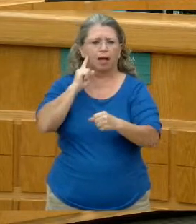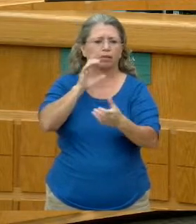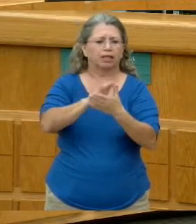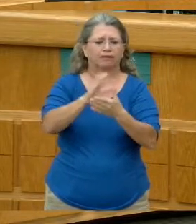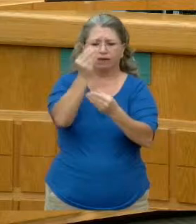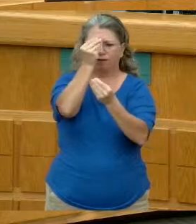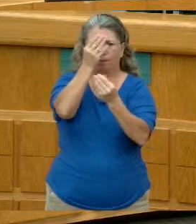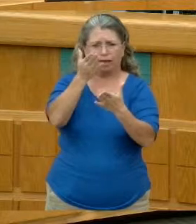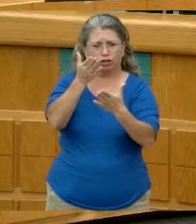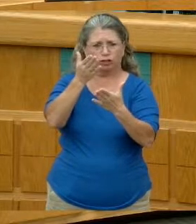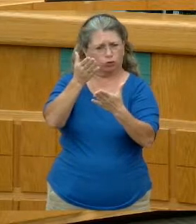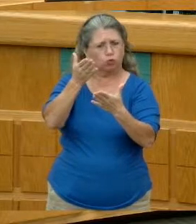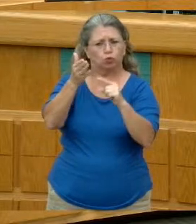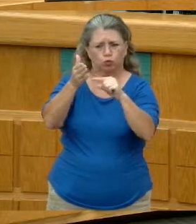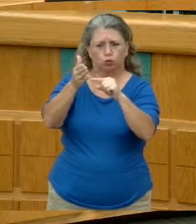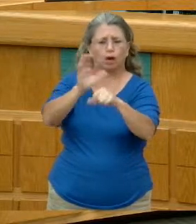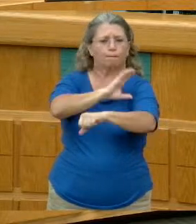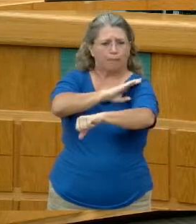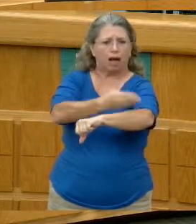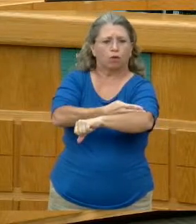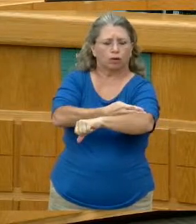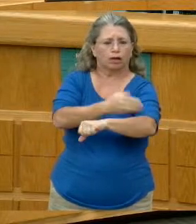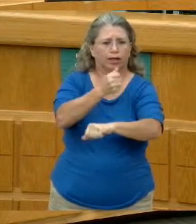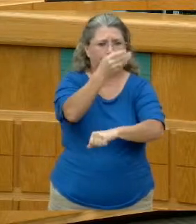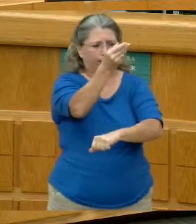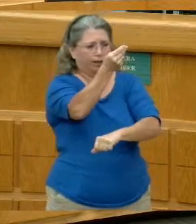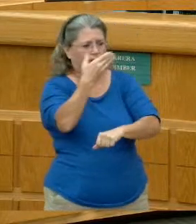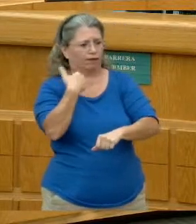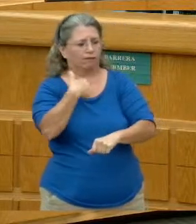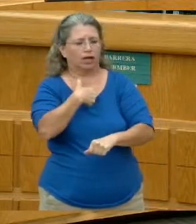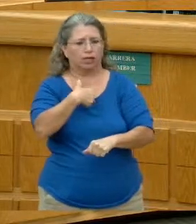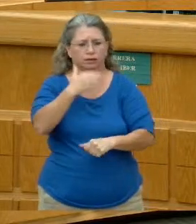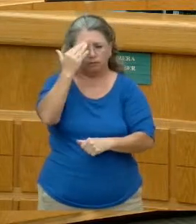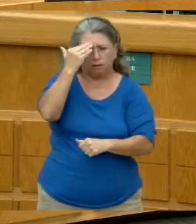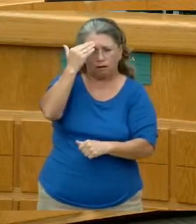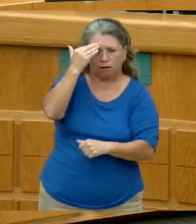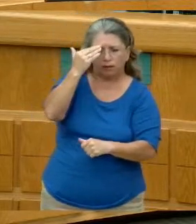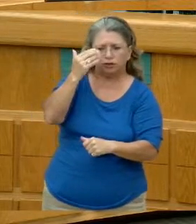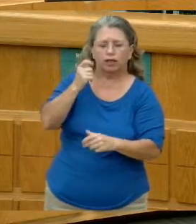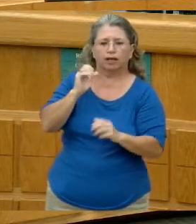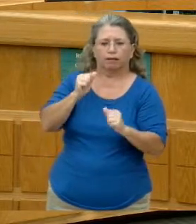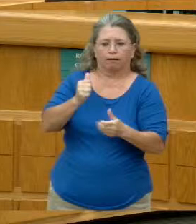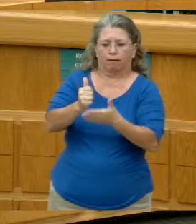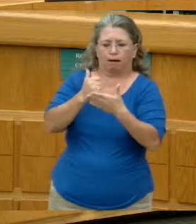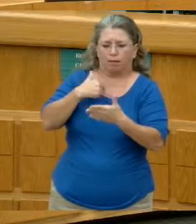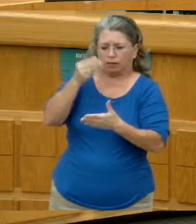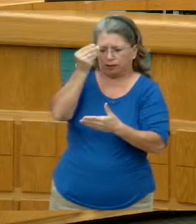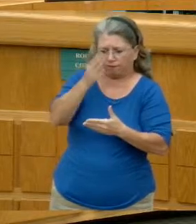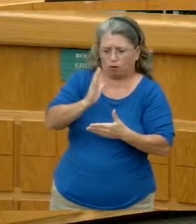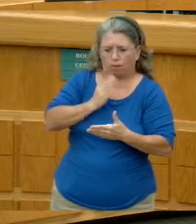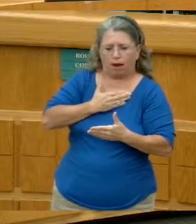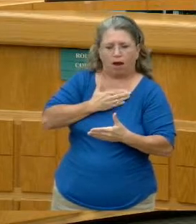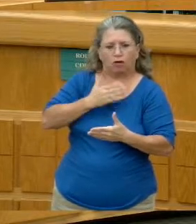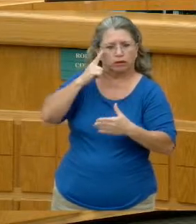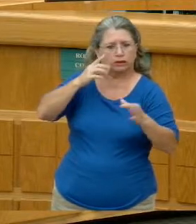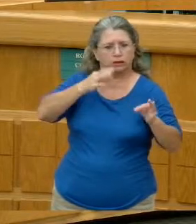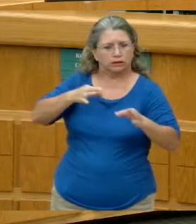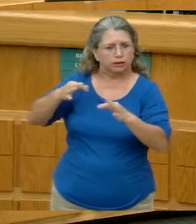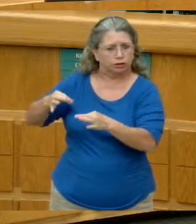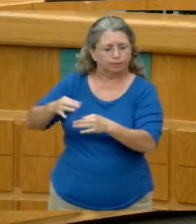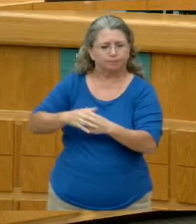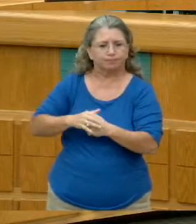believe that information can give us insight and informs our decision making. And so I know that Mayor McComb and Manager Zanoni